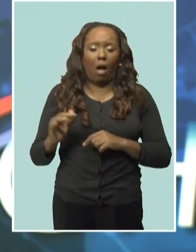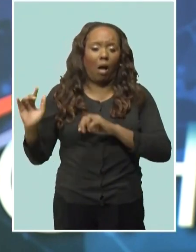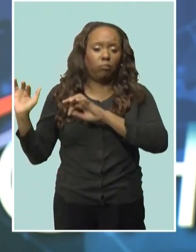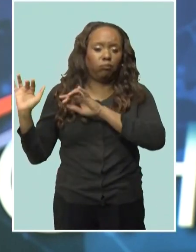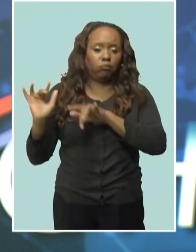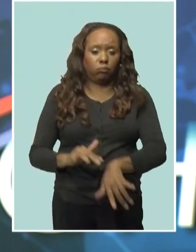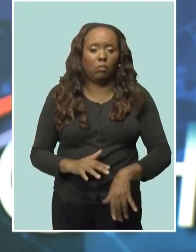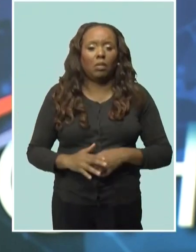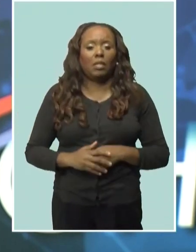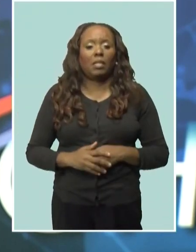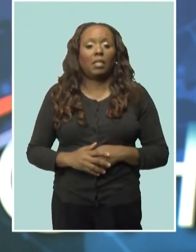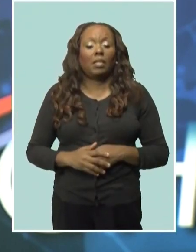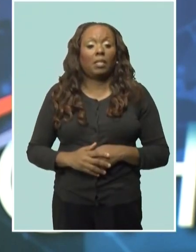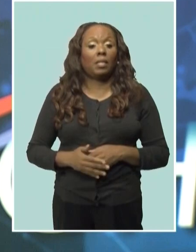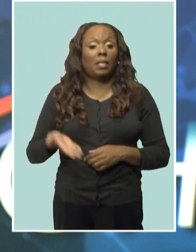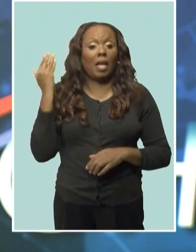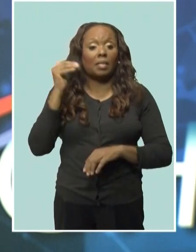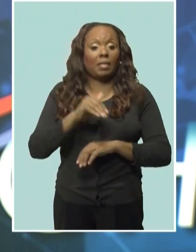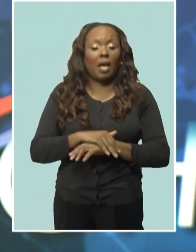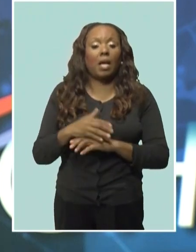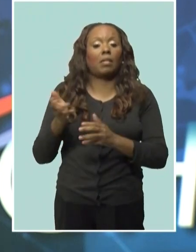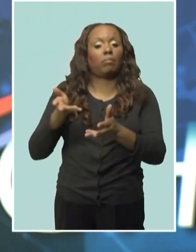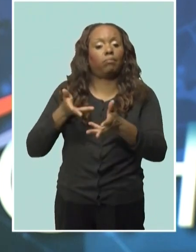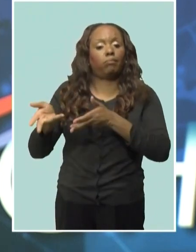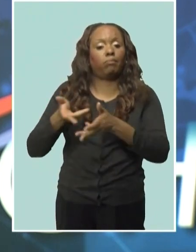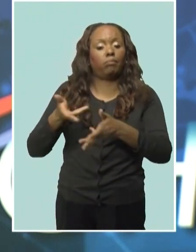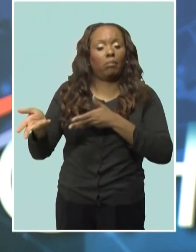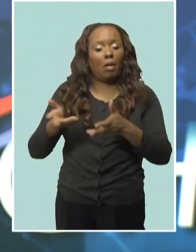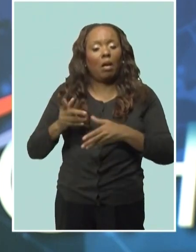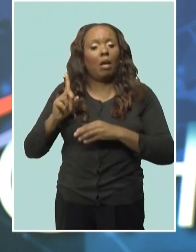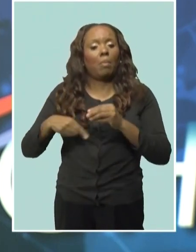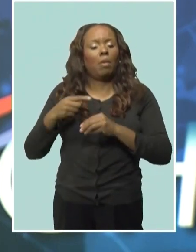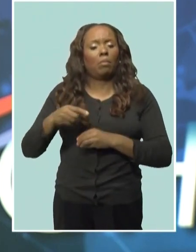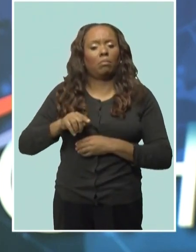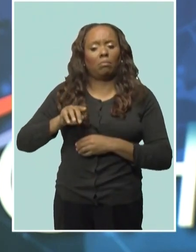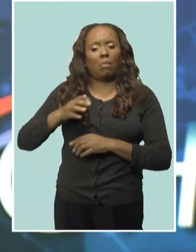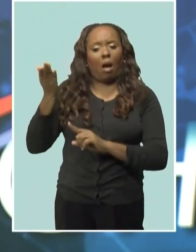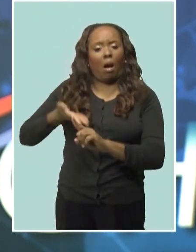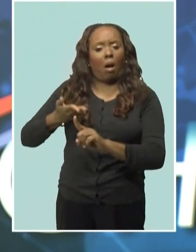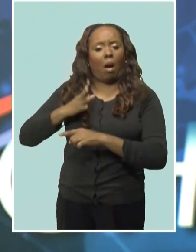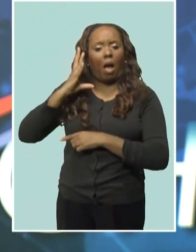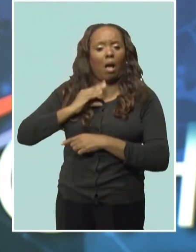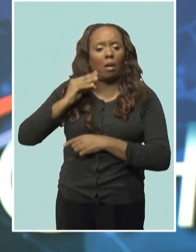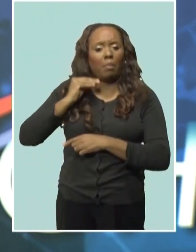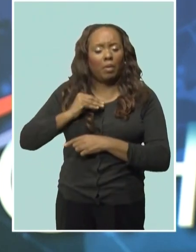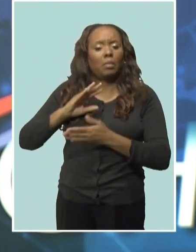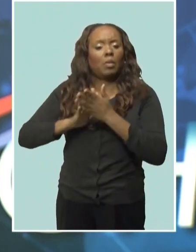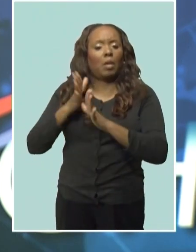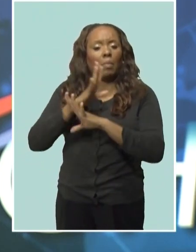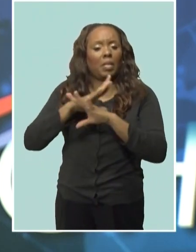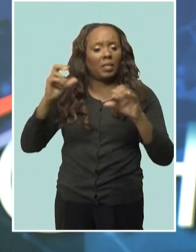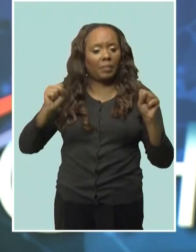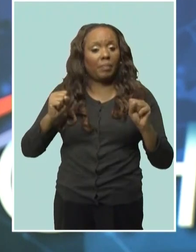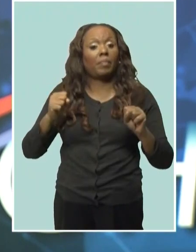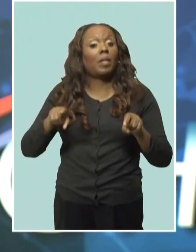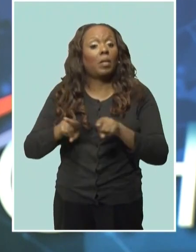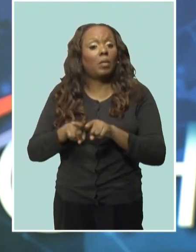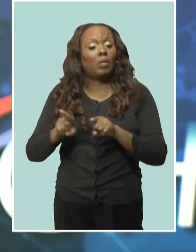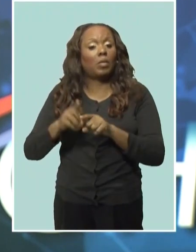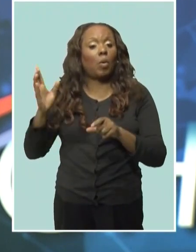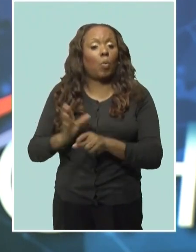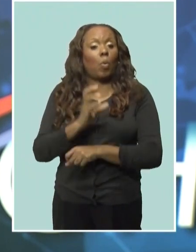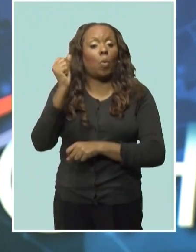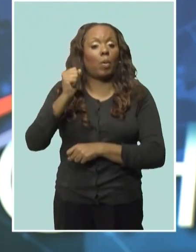chat where she recounted her journey to the presidency in 2006 and being awarded a Nobel Peace Prize in